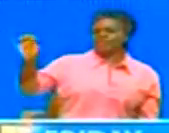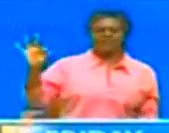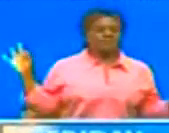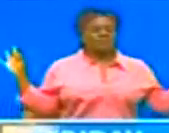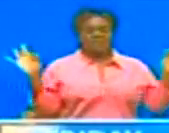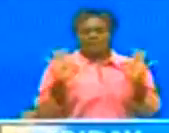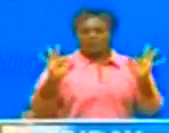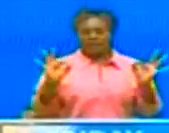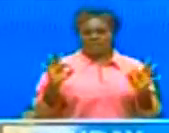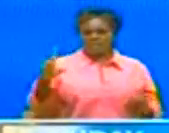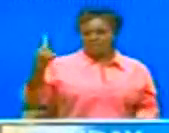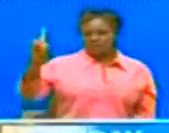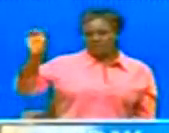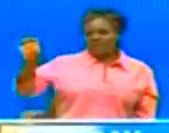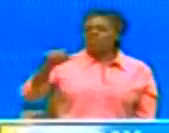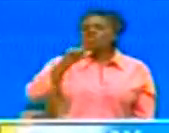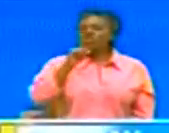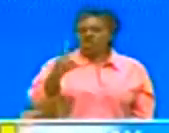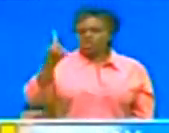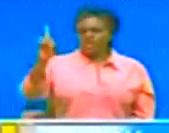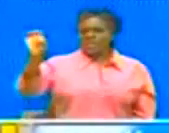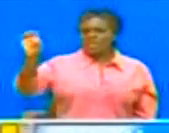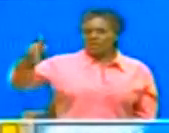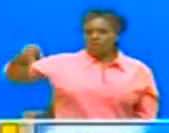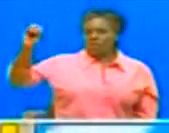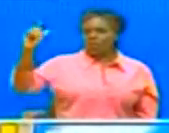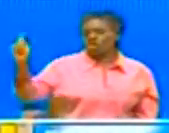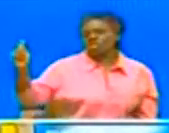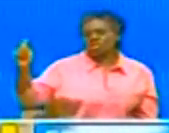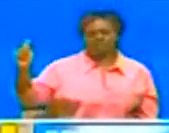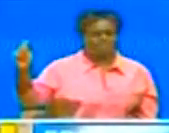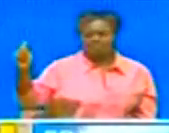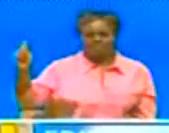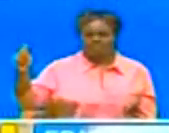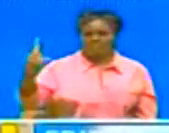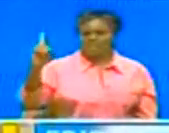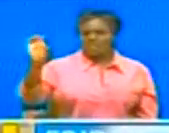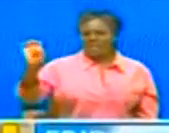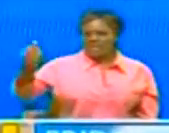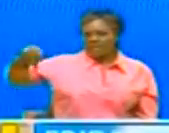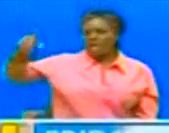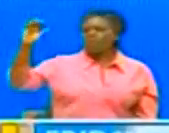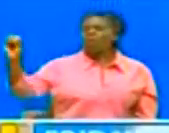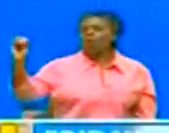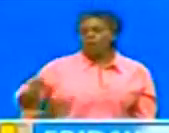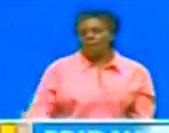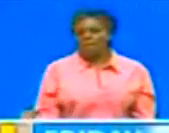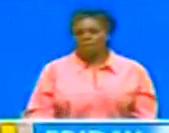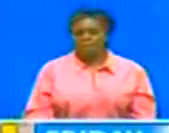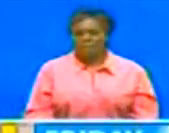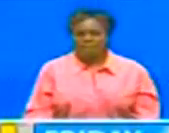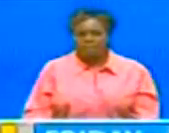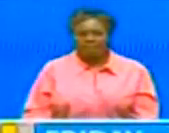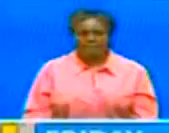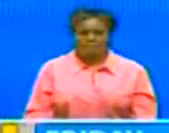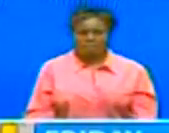Like depot, mm-hmm. not depot. Uh-huh. Not depot. Uh-huh. We say depot. Beer depot. Yes.